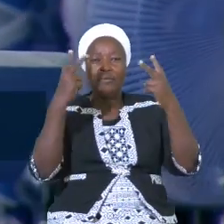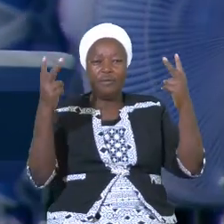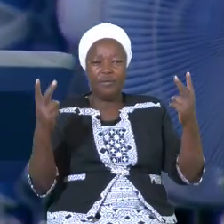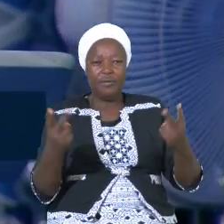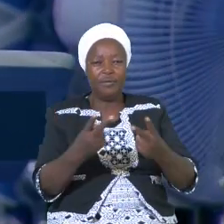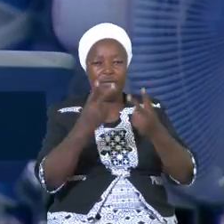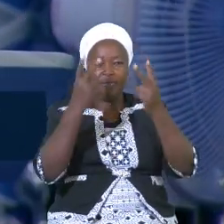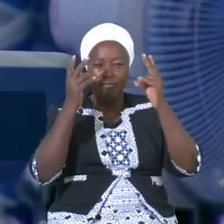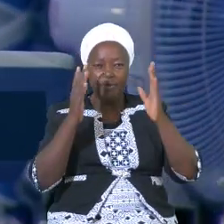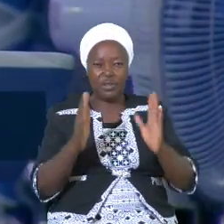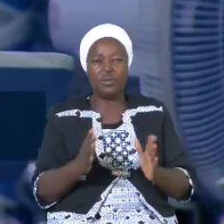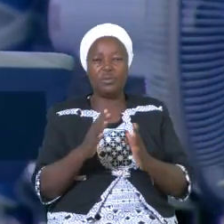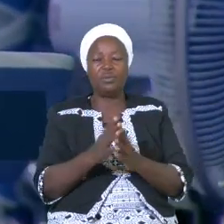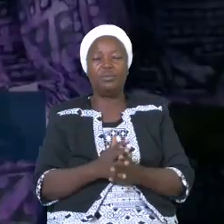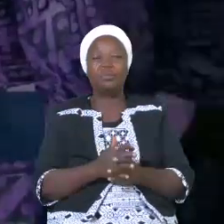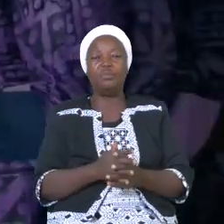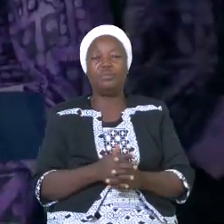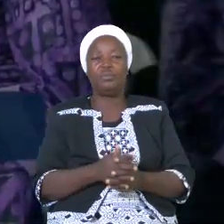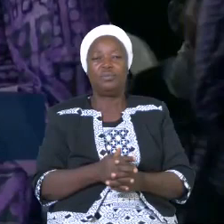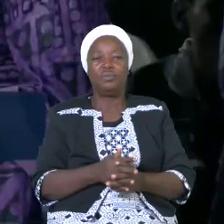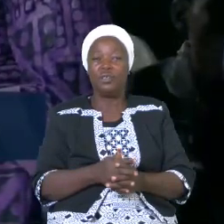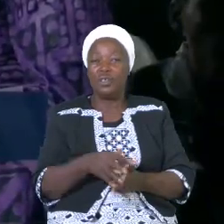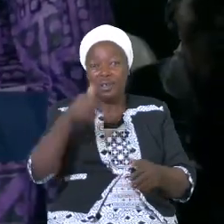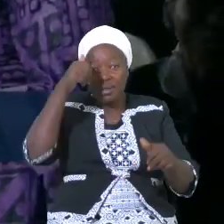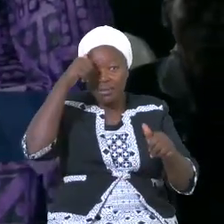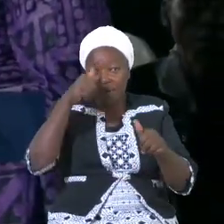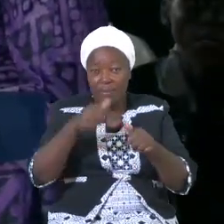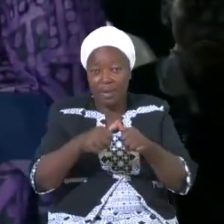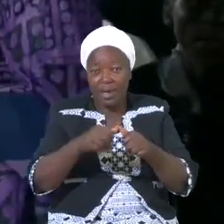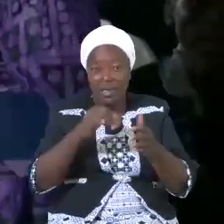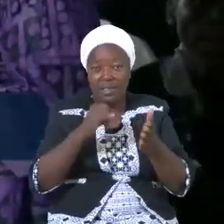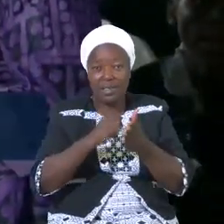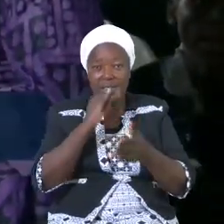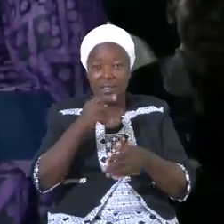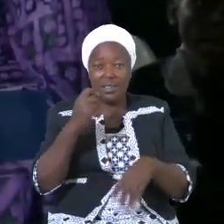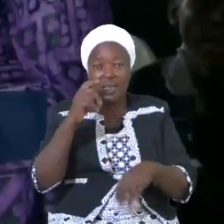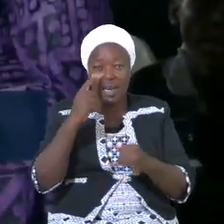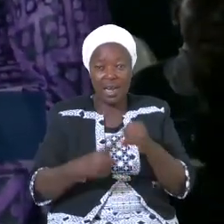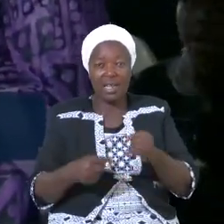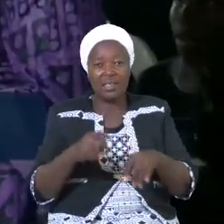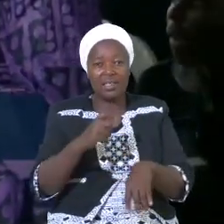remember it is a last night and